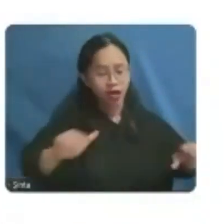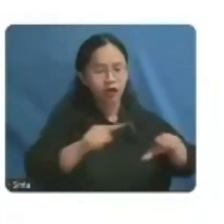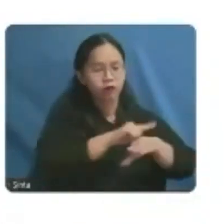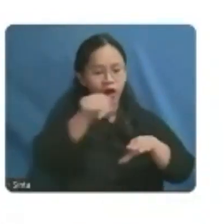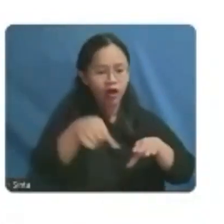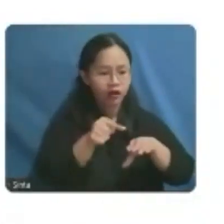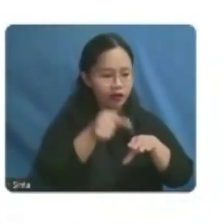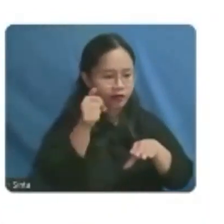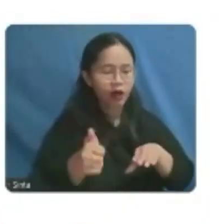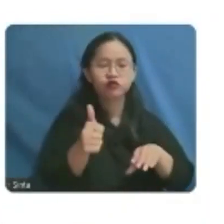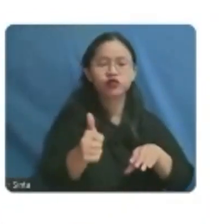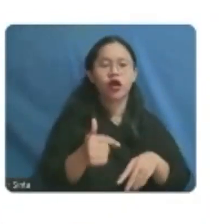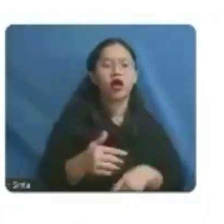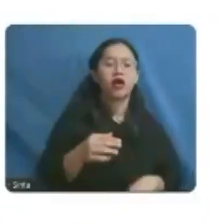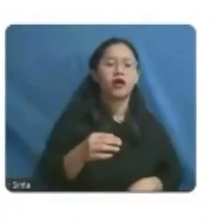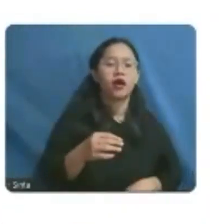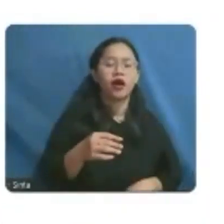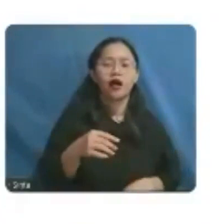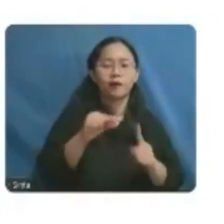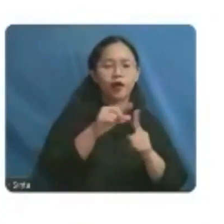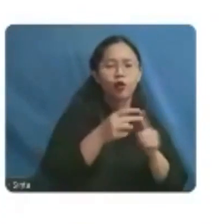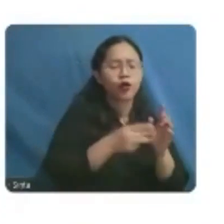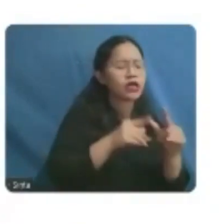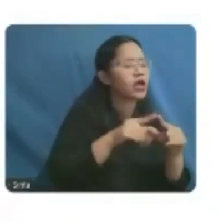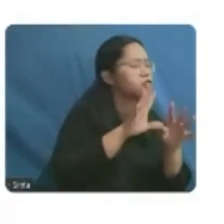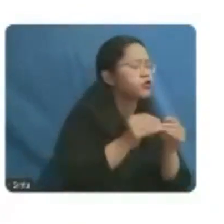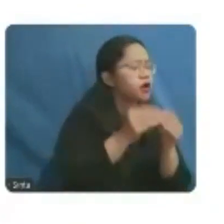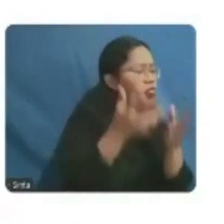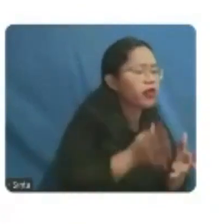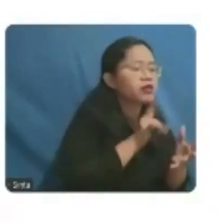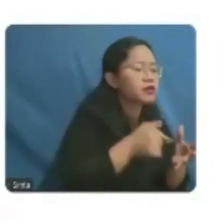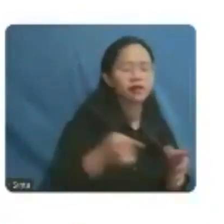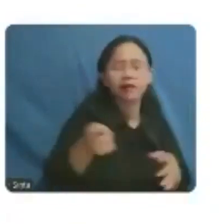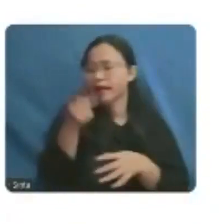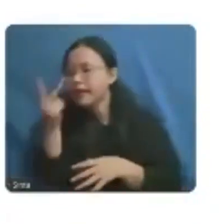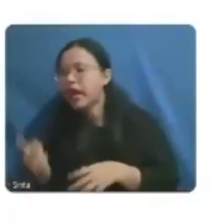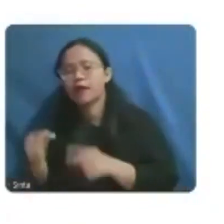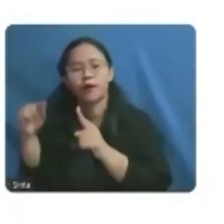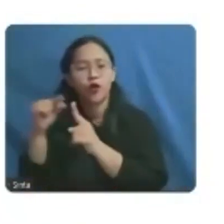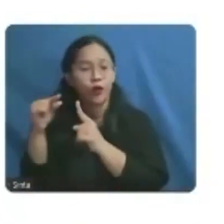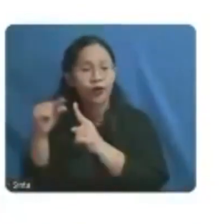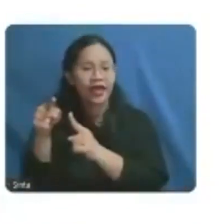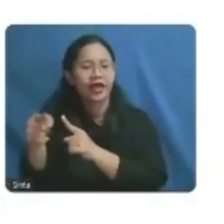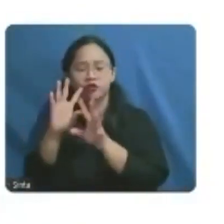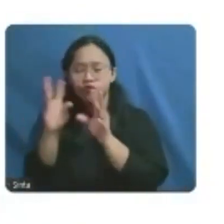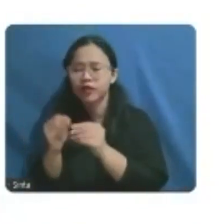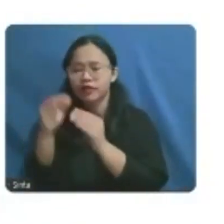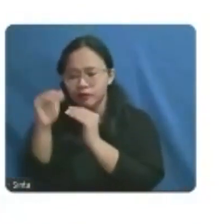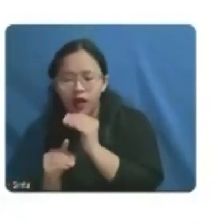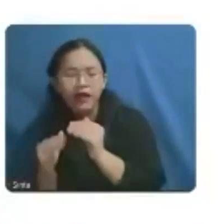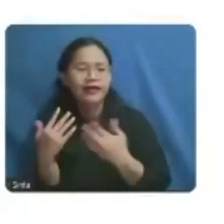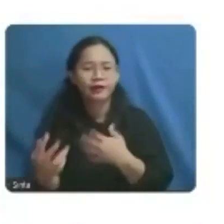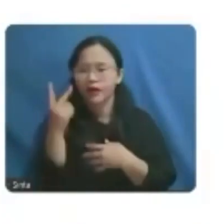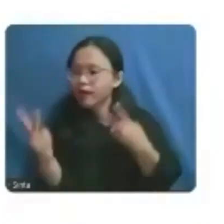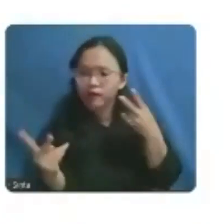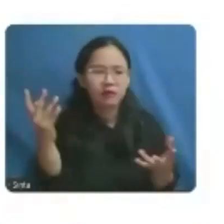the distribution of the social determinants of health and any other kind of risk